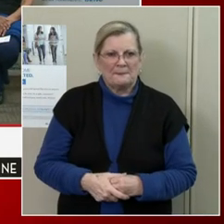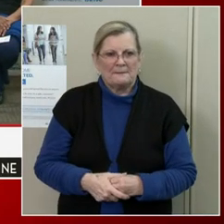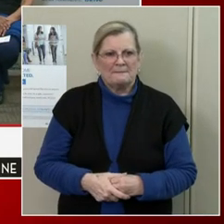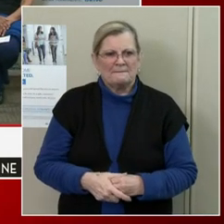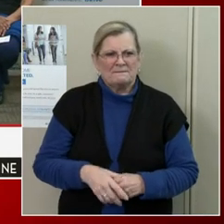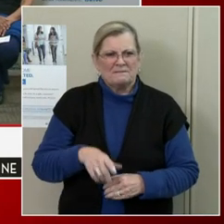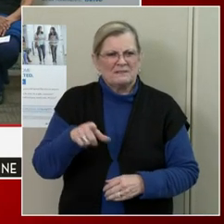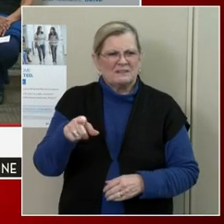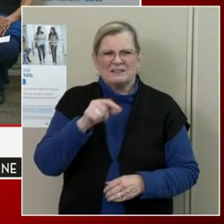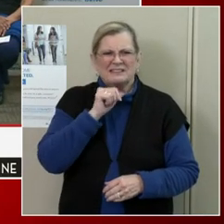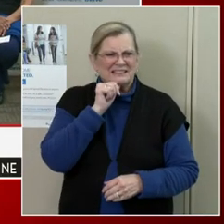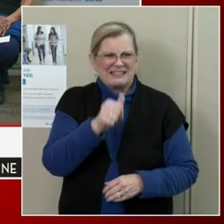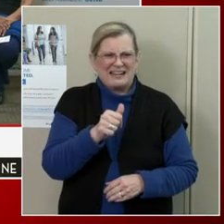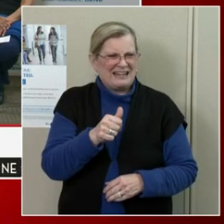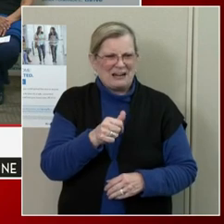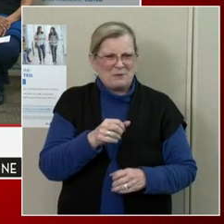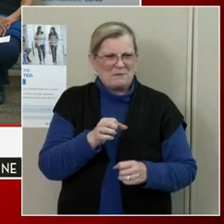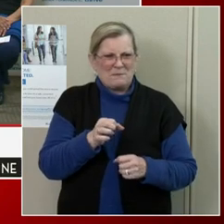vaccine.